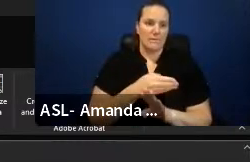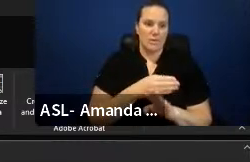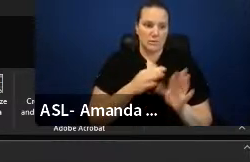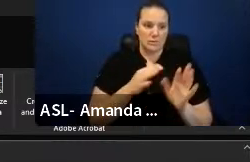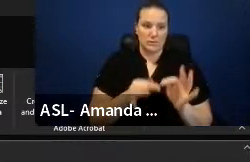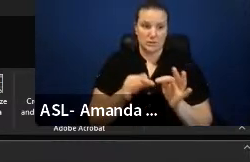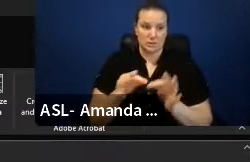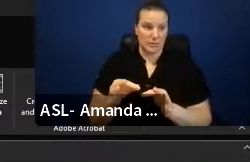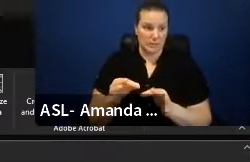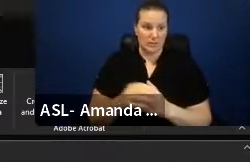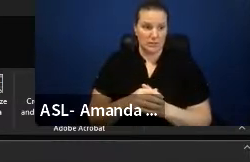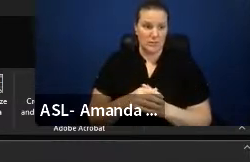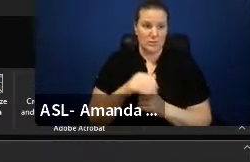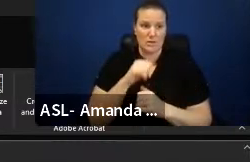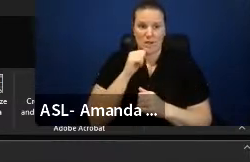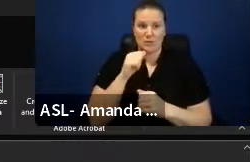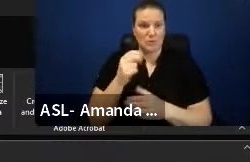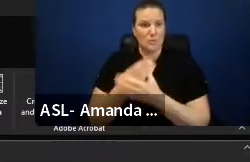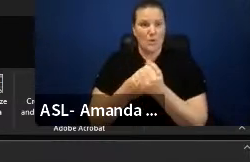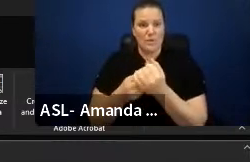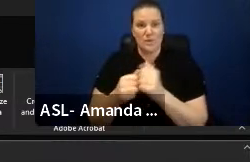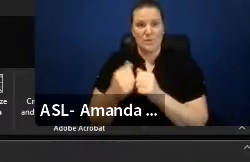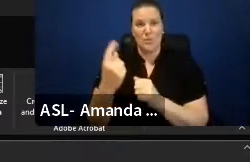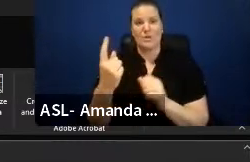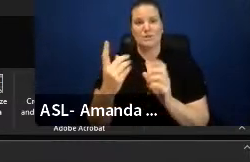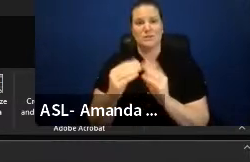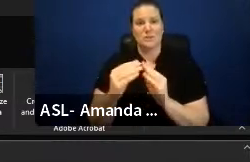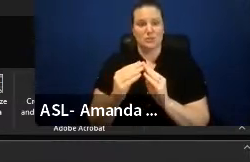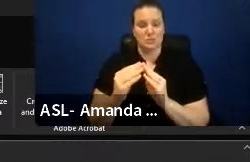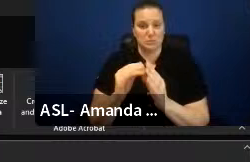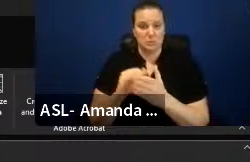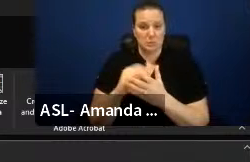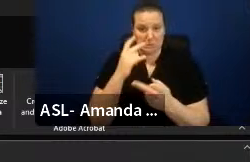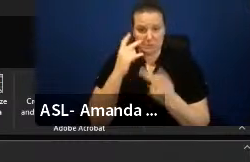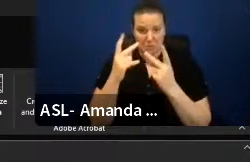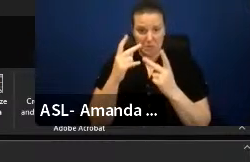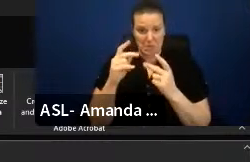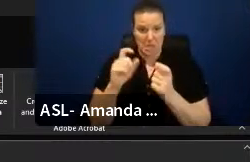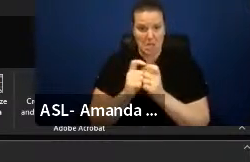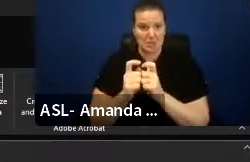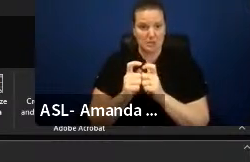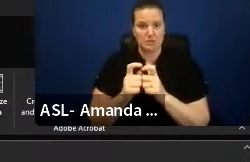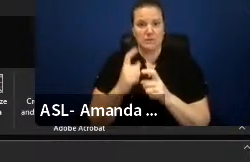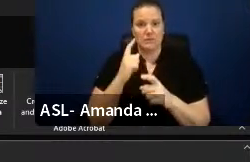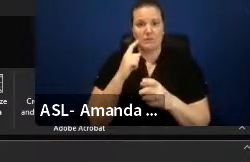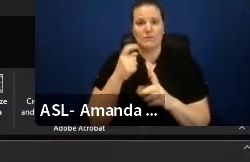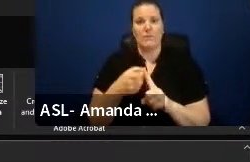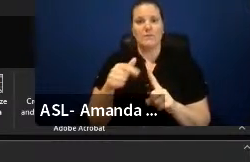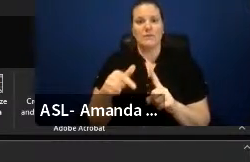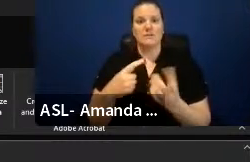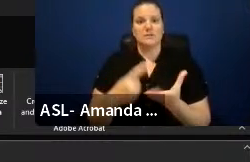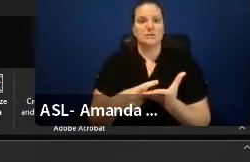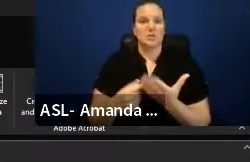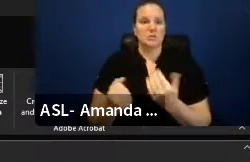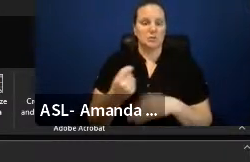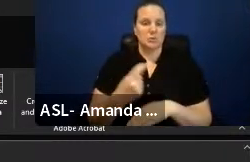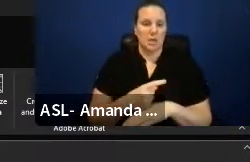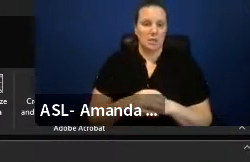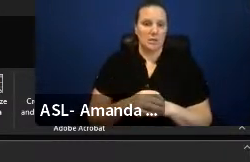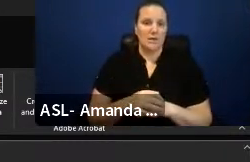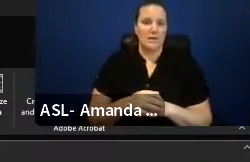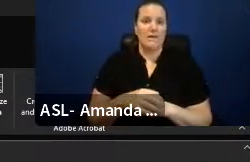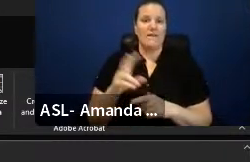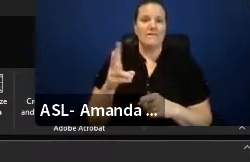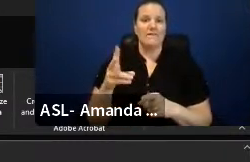making. We're not gonna do both in one session. So that you can see the edits that we make based on the discussion today. I'm gonna go to Vicky,